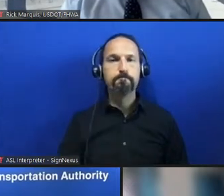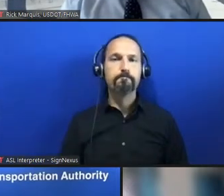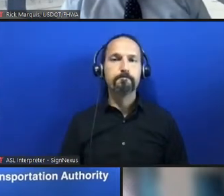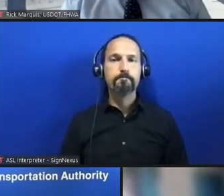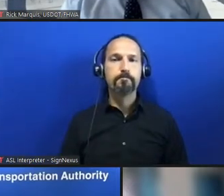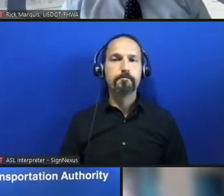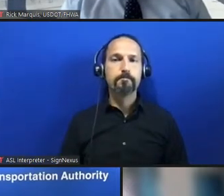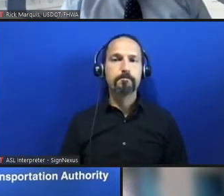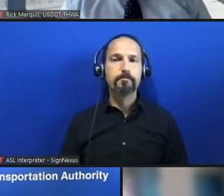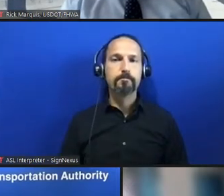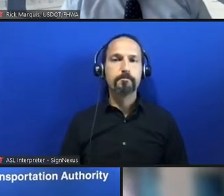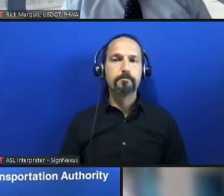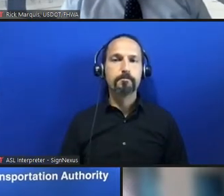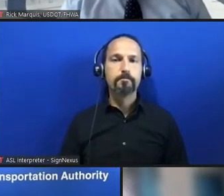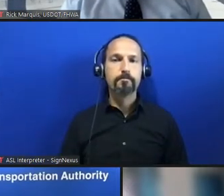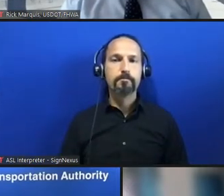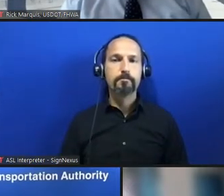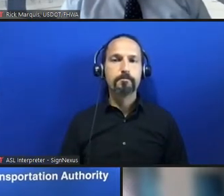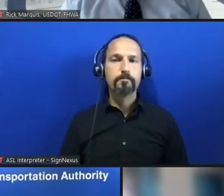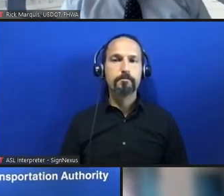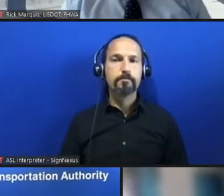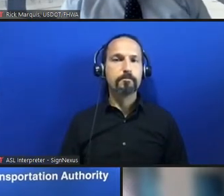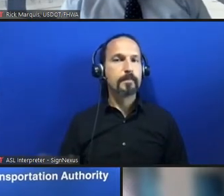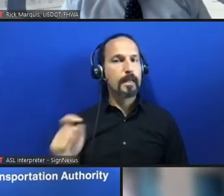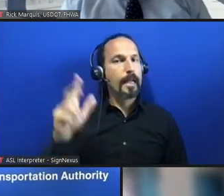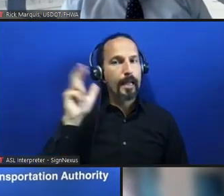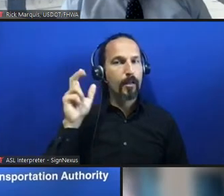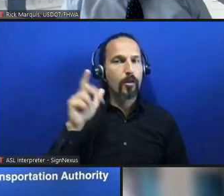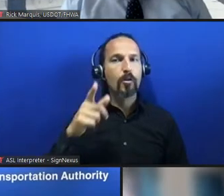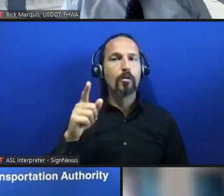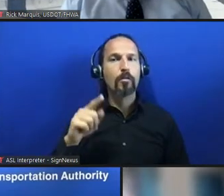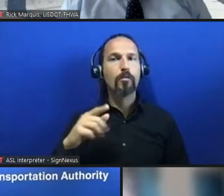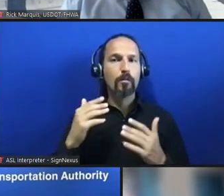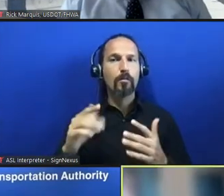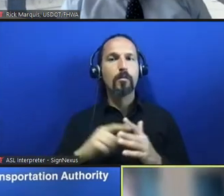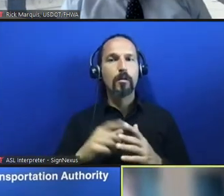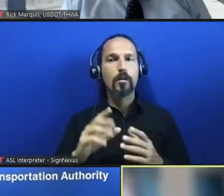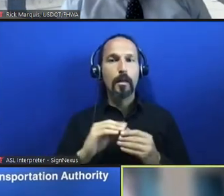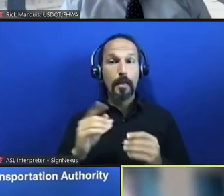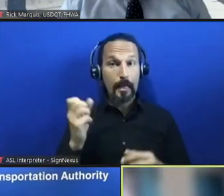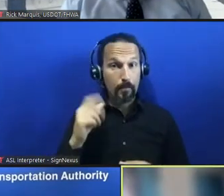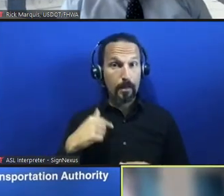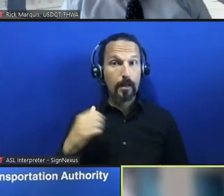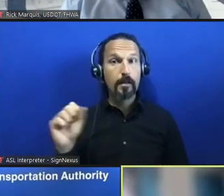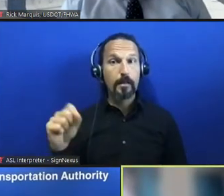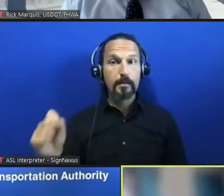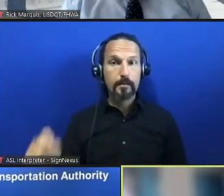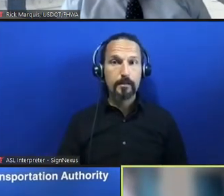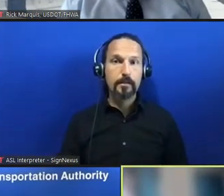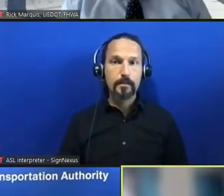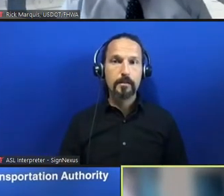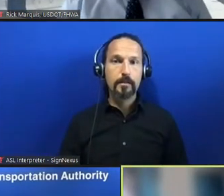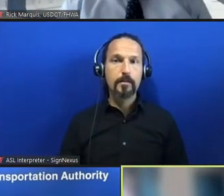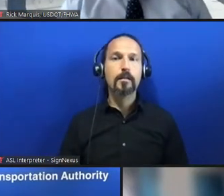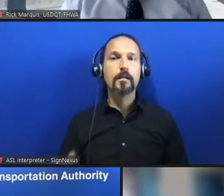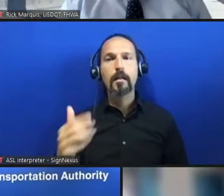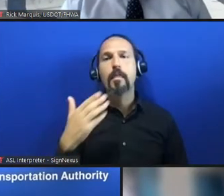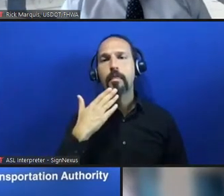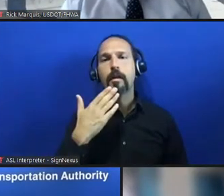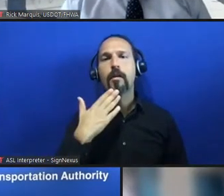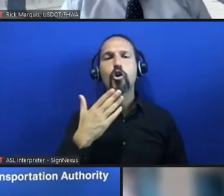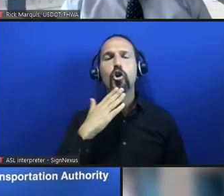Michelle you're unmuted but we can't hear you you may begin your remarks can you hear me now yes we can okay thanks